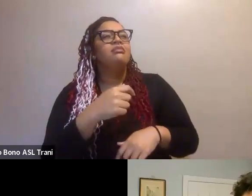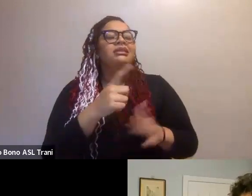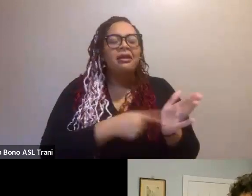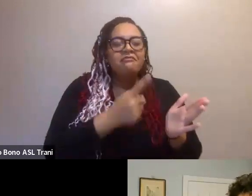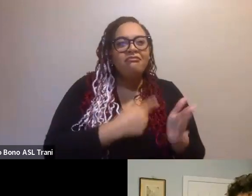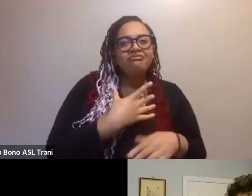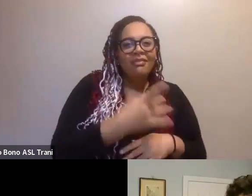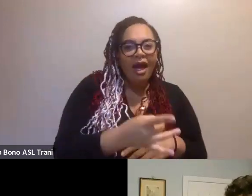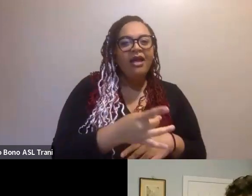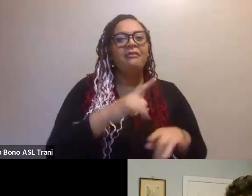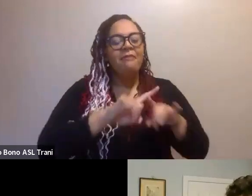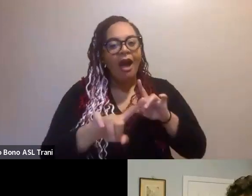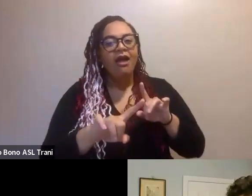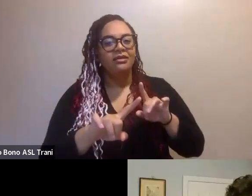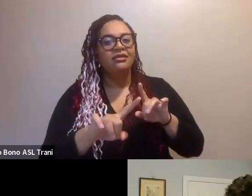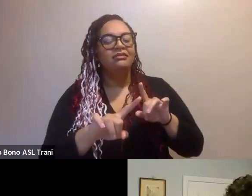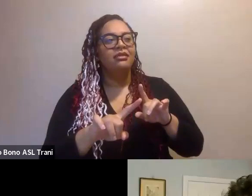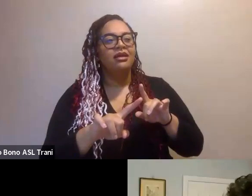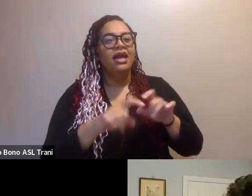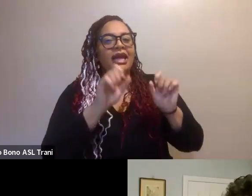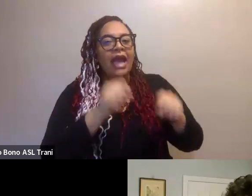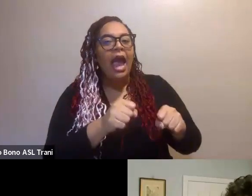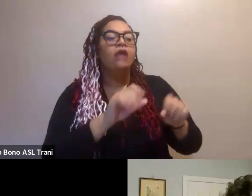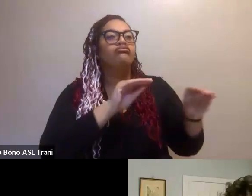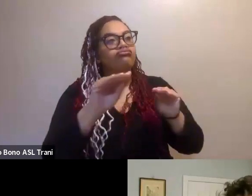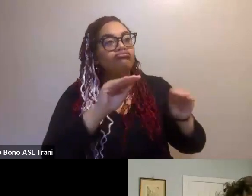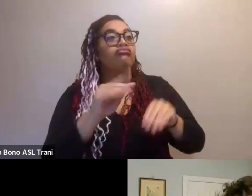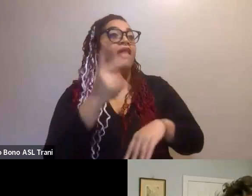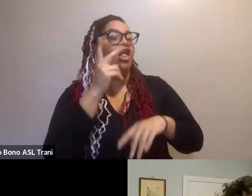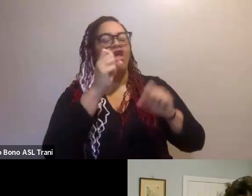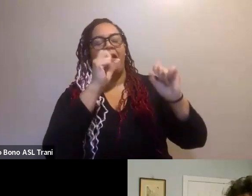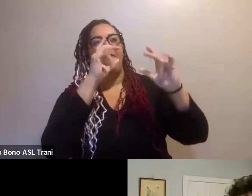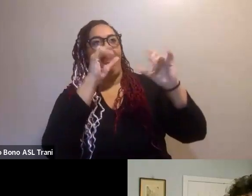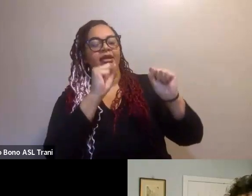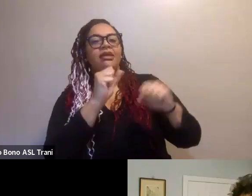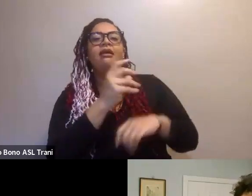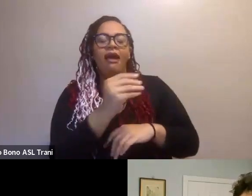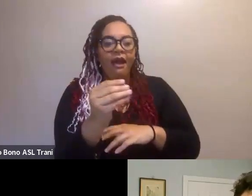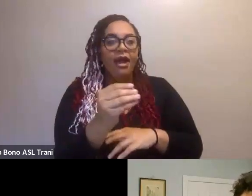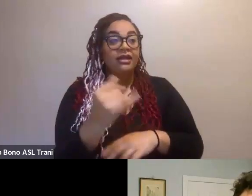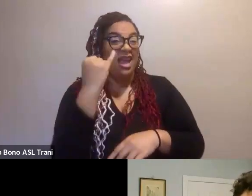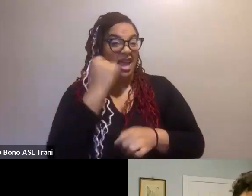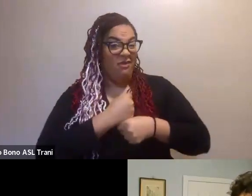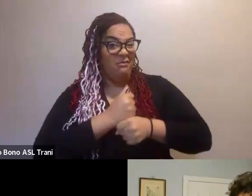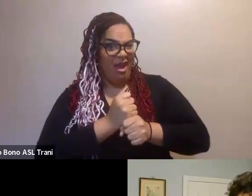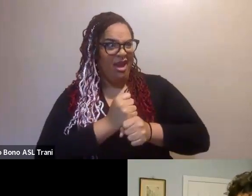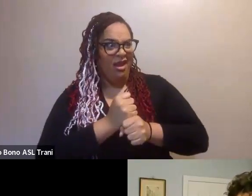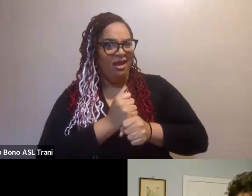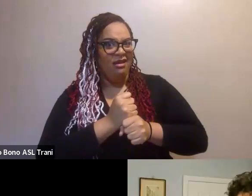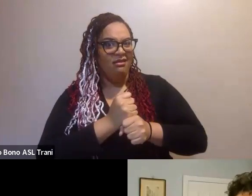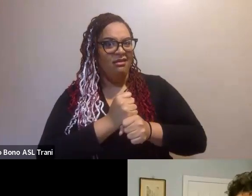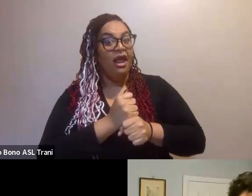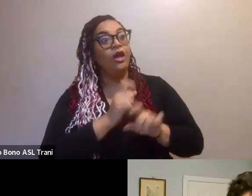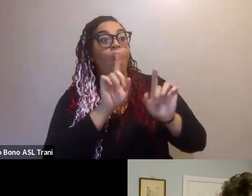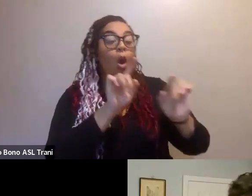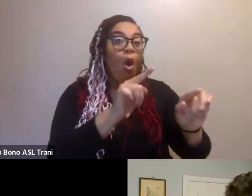think that like they're affordable, they look fantastic, and really like if they've made it to the grocery store and